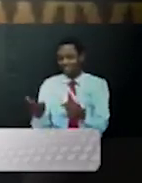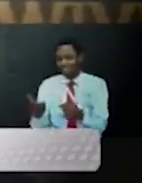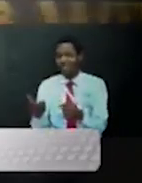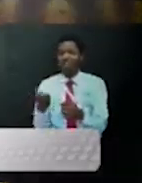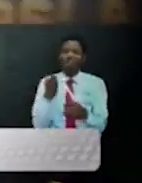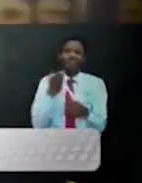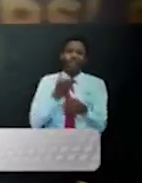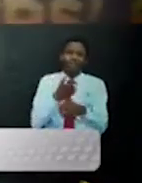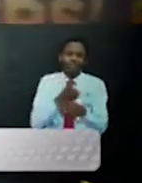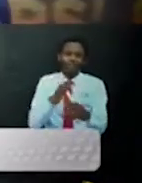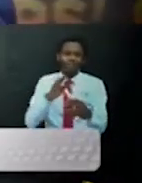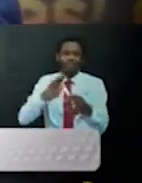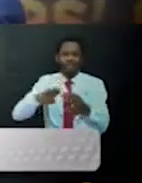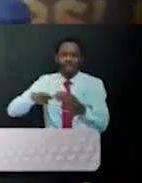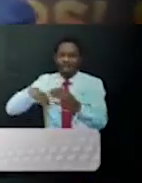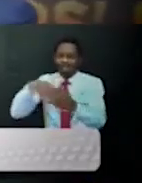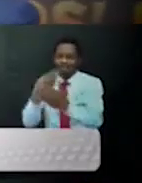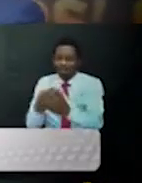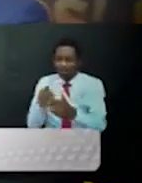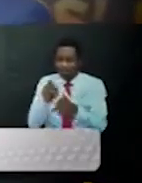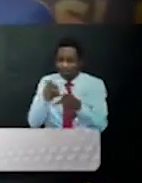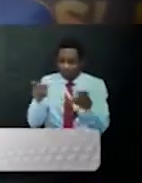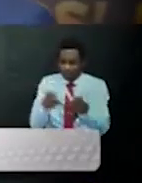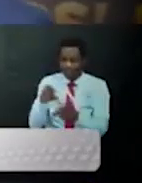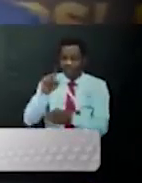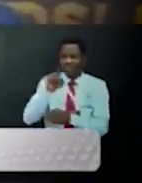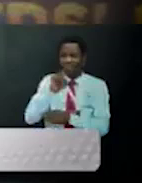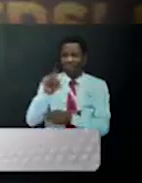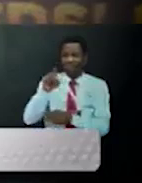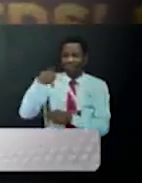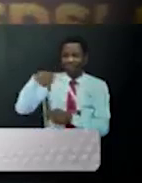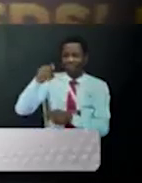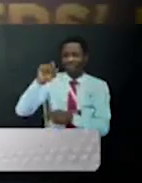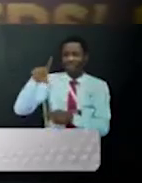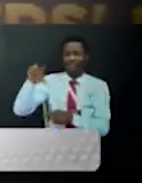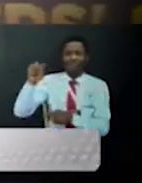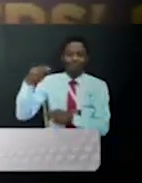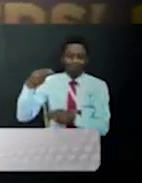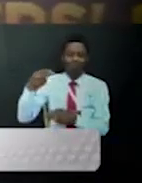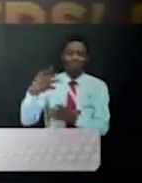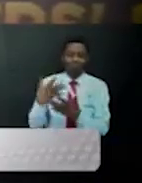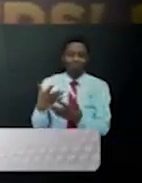when they came to Ziklag, some of the young men were refusing to give those who stayed behind